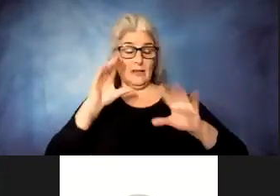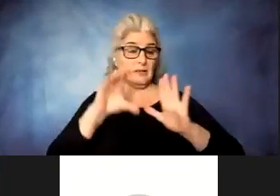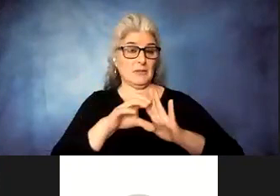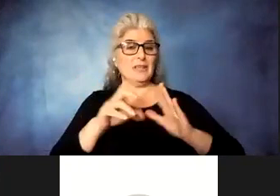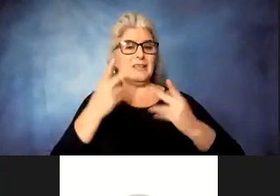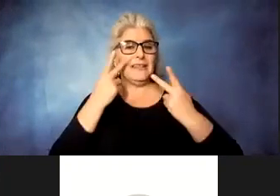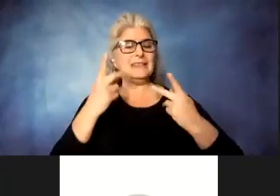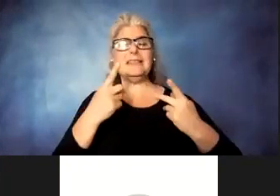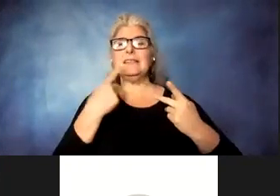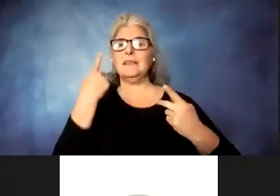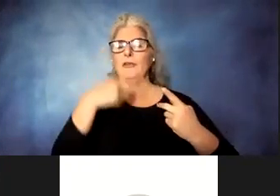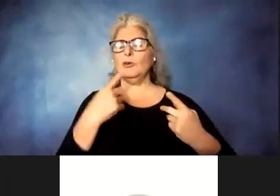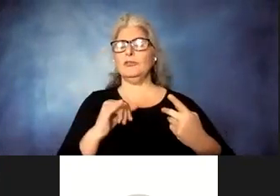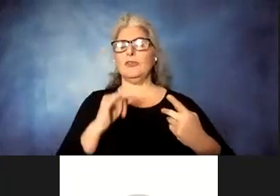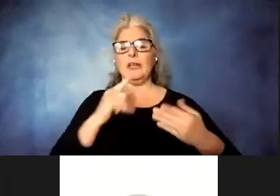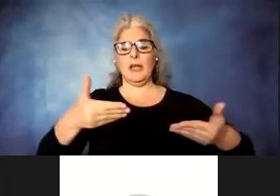AutoMark.